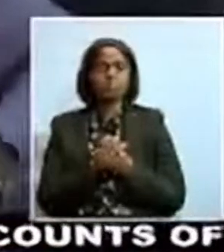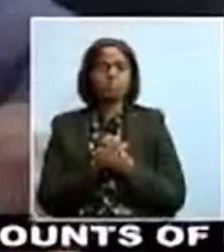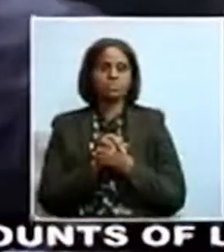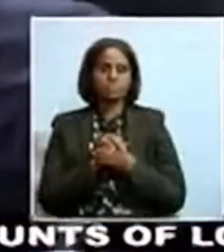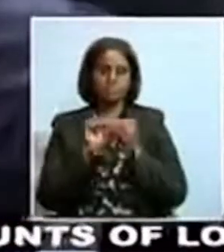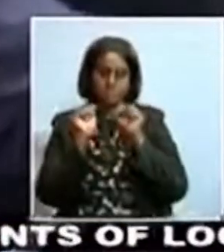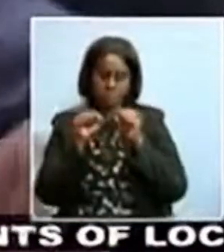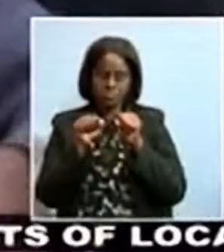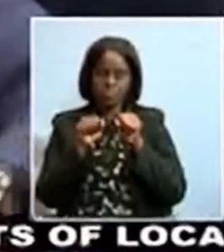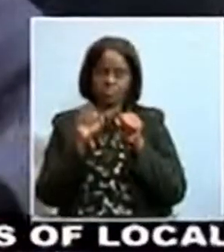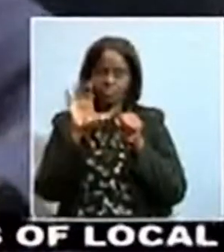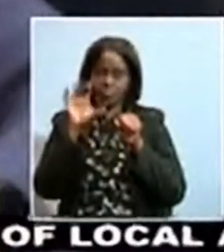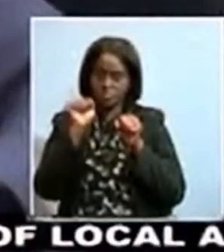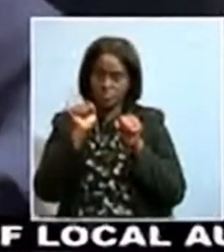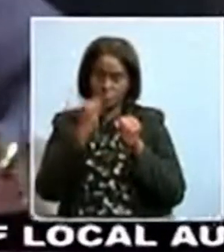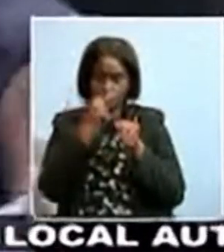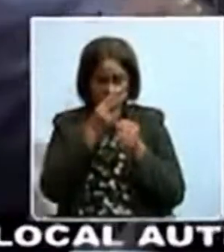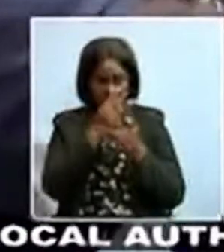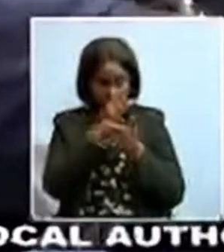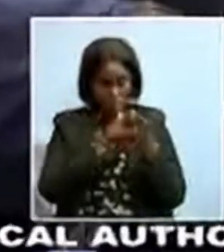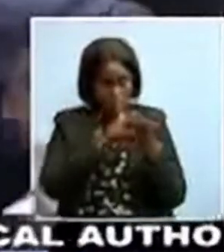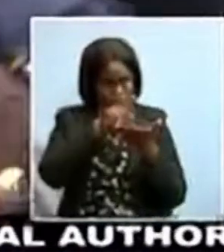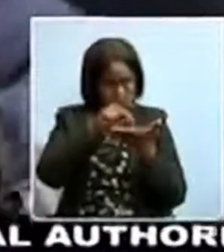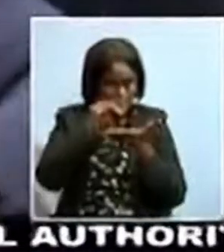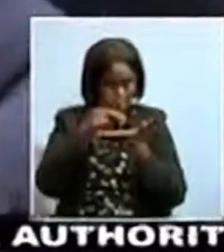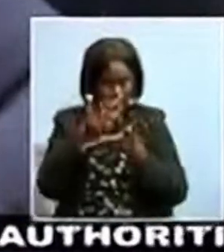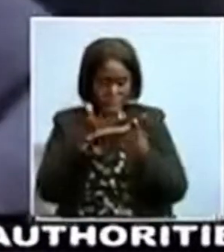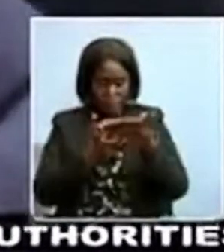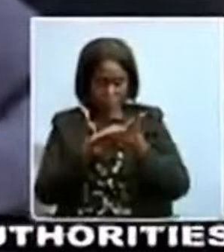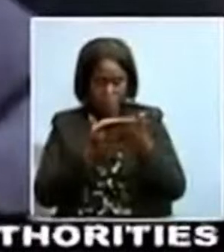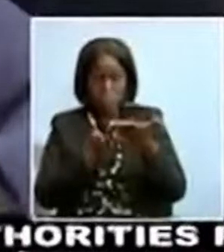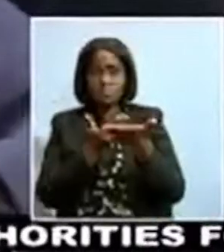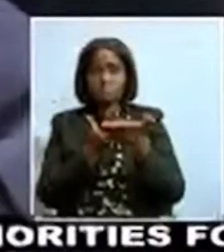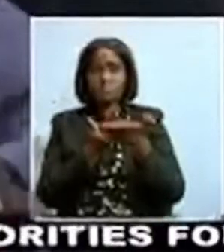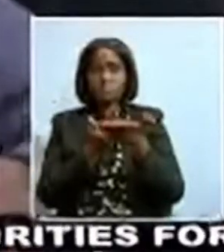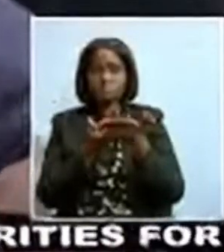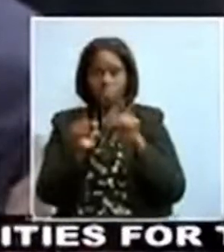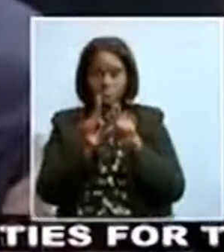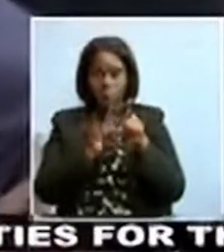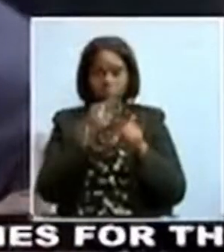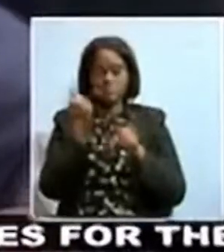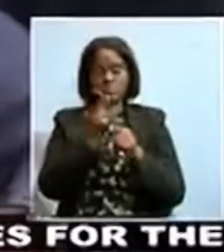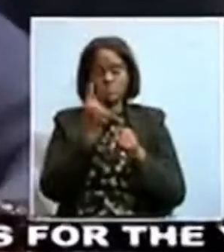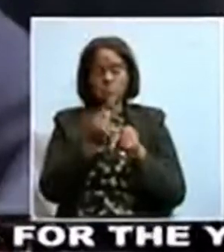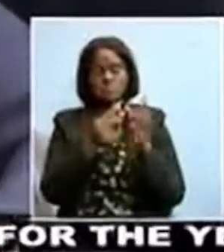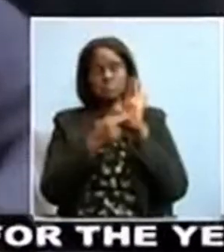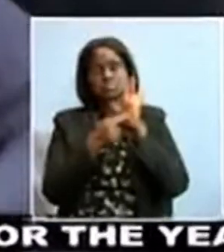We can see some payment vouchers here on your exhibit.